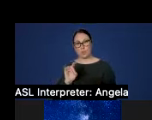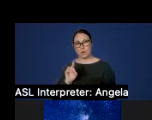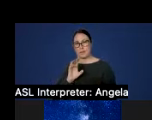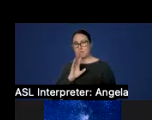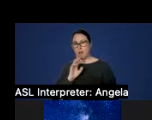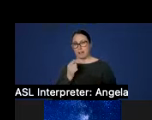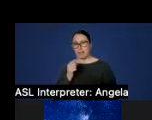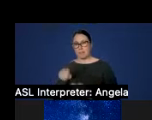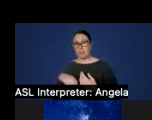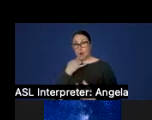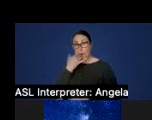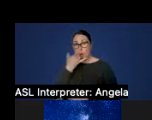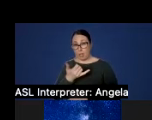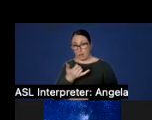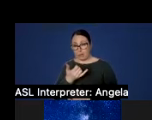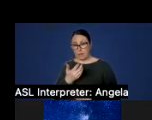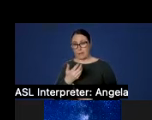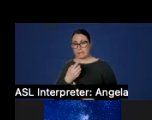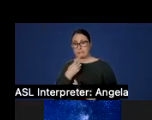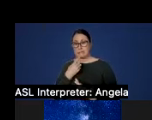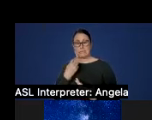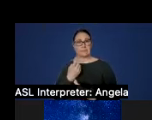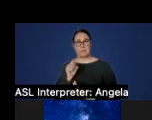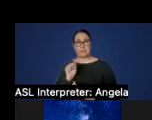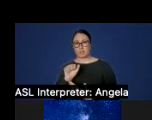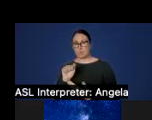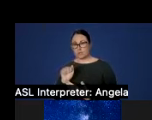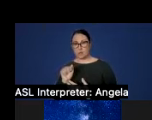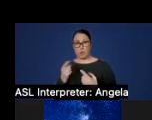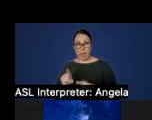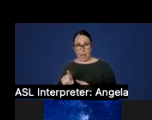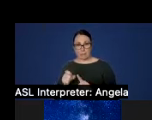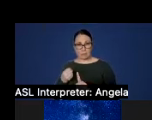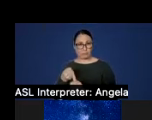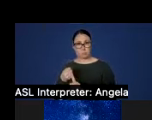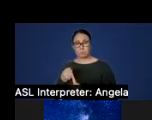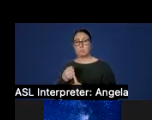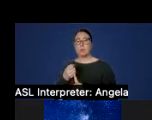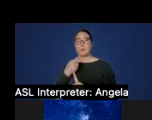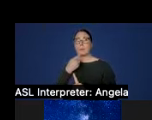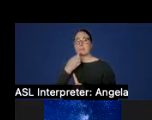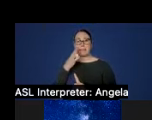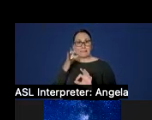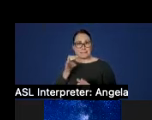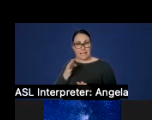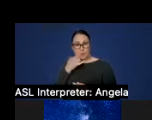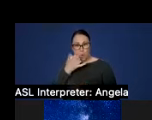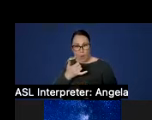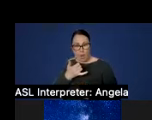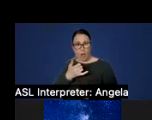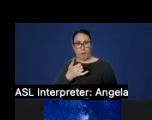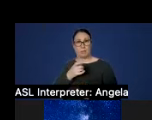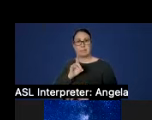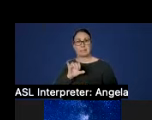calling in, there's a sexual assault that happened, or, you know, and so they say they decide to go, they call dispatch.